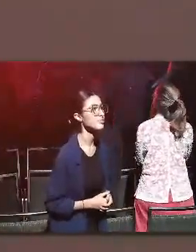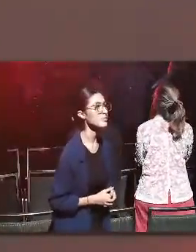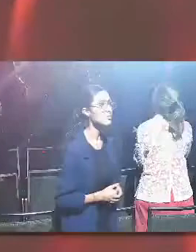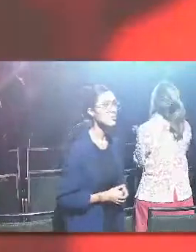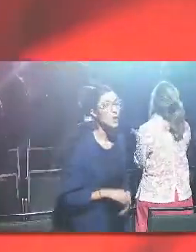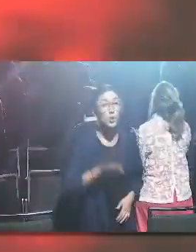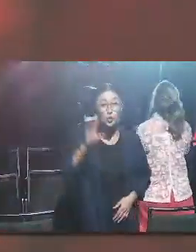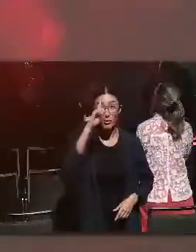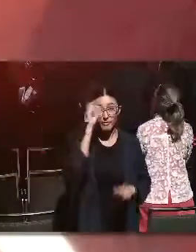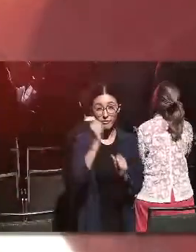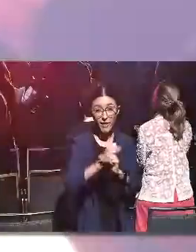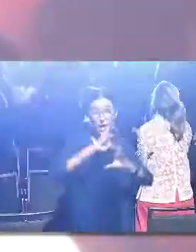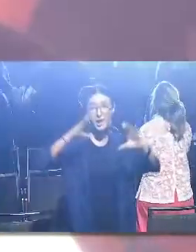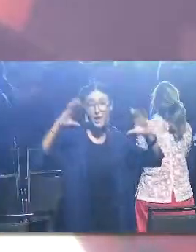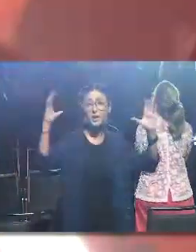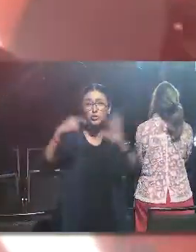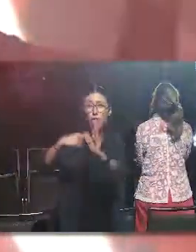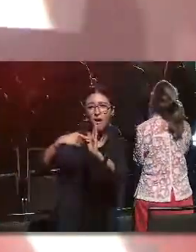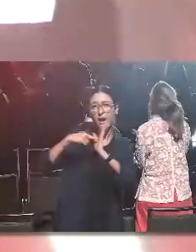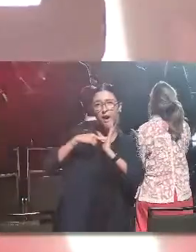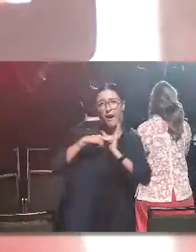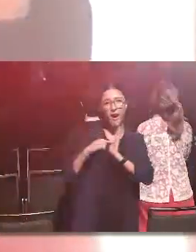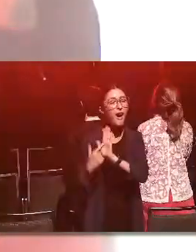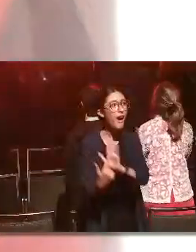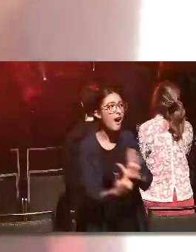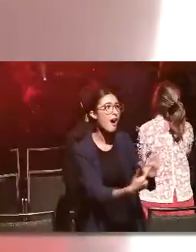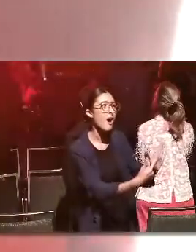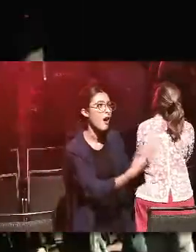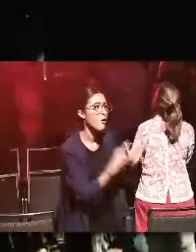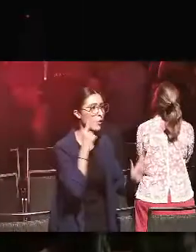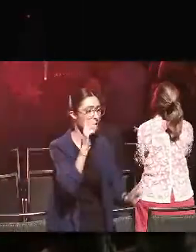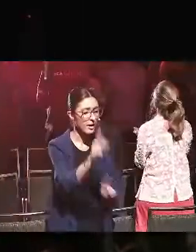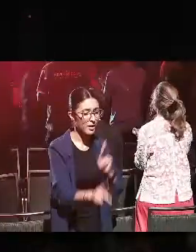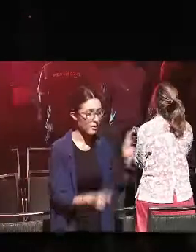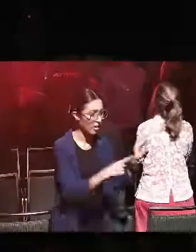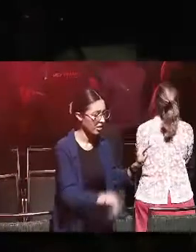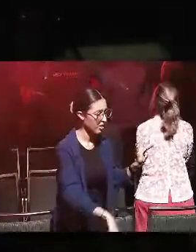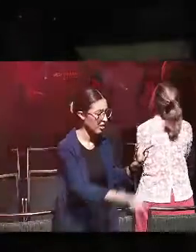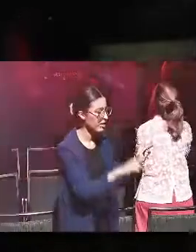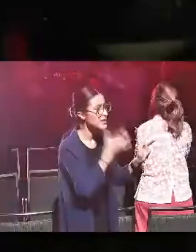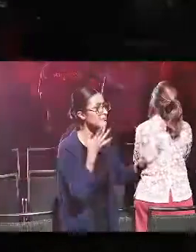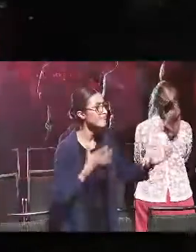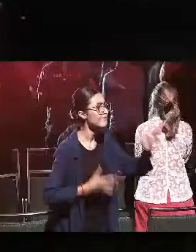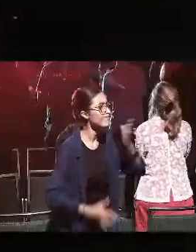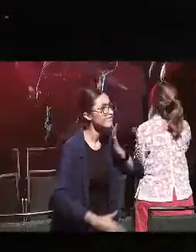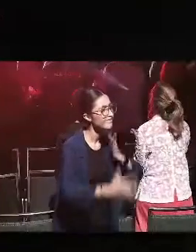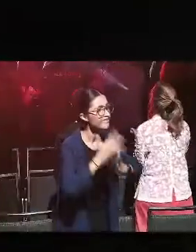grace. Reveal your vision for people in